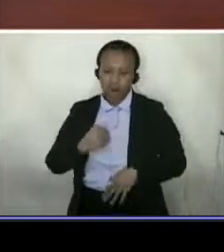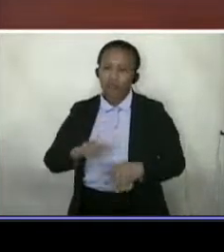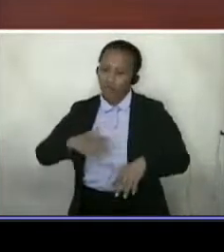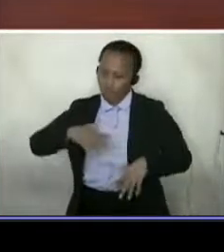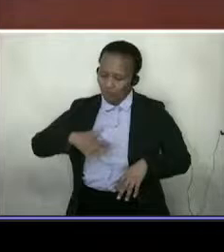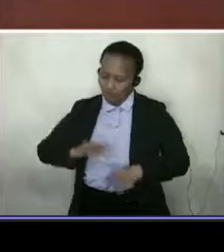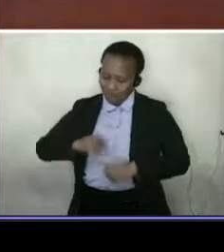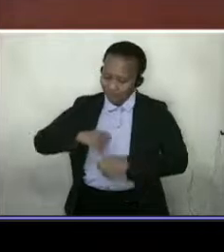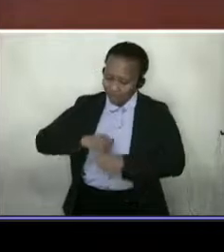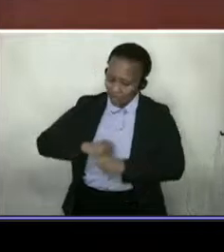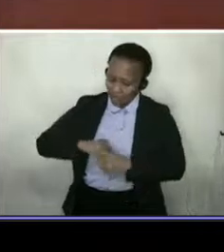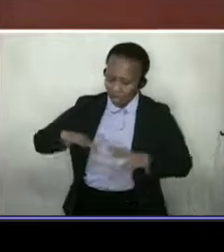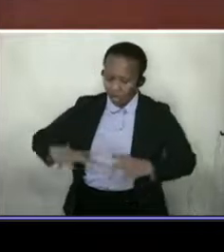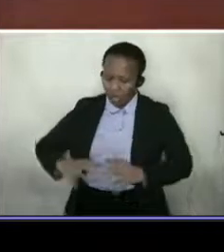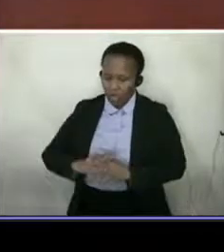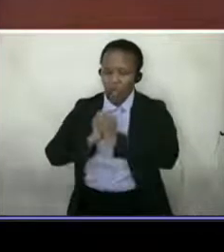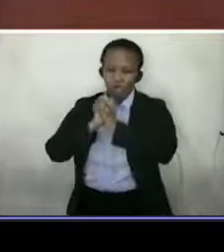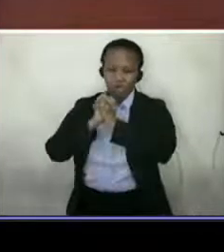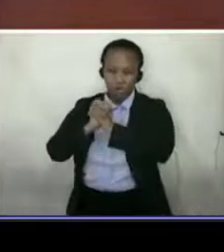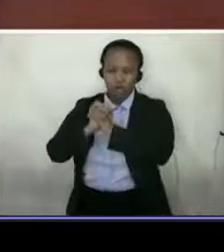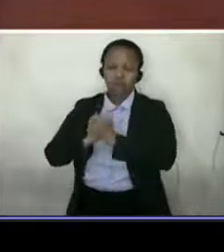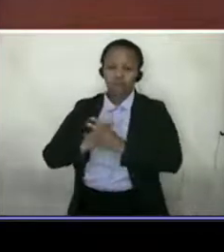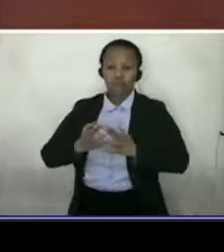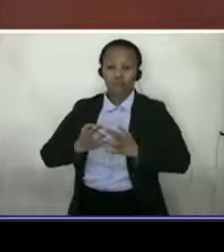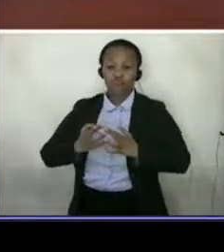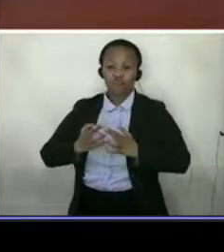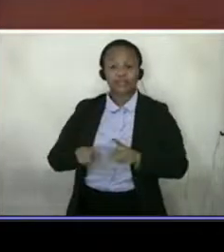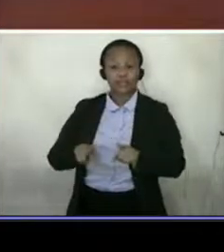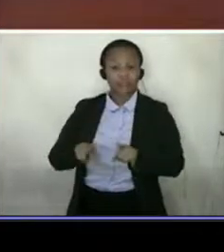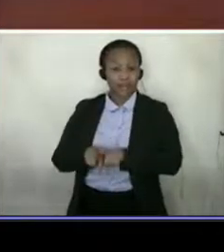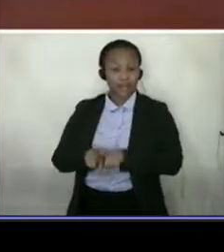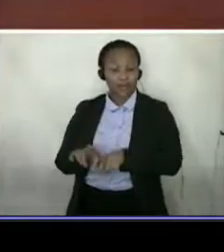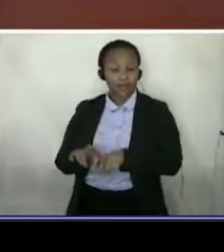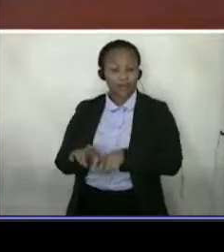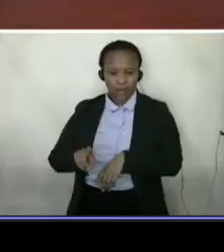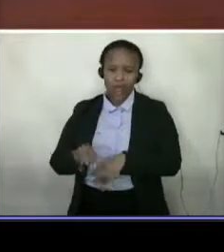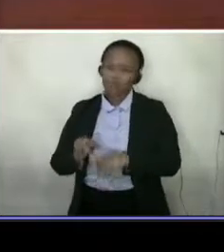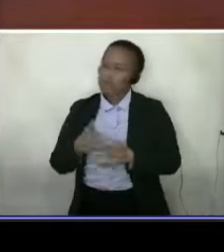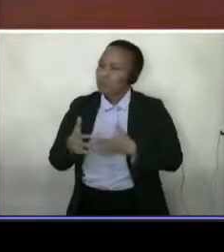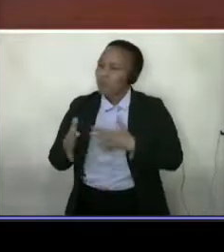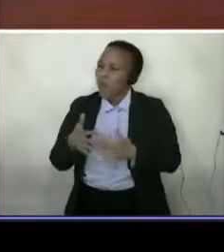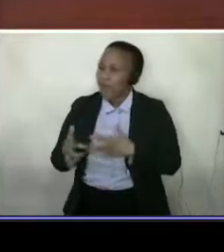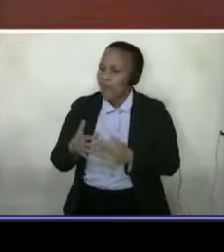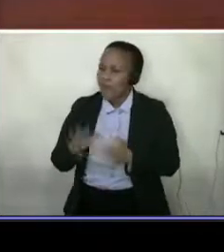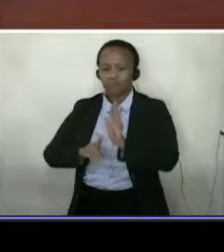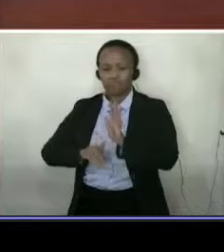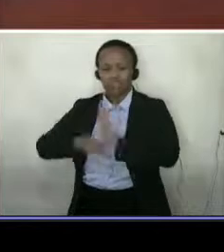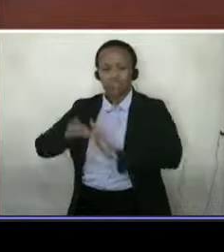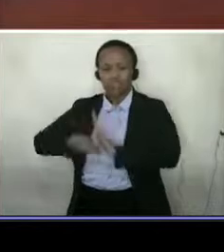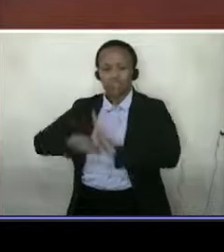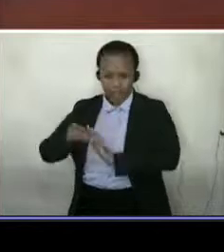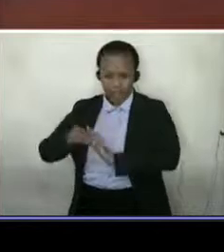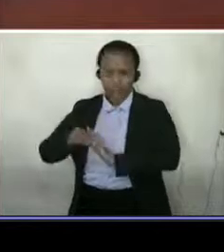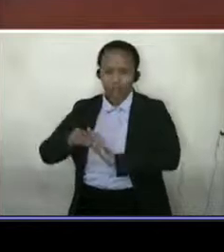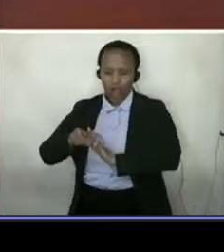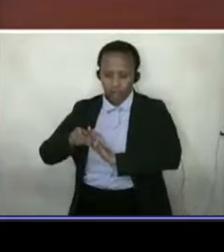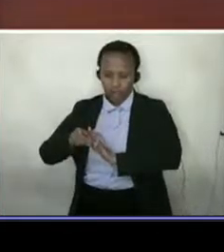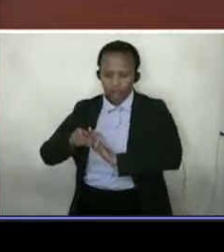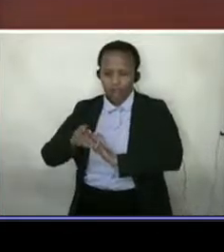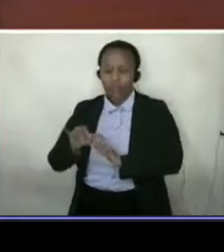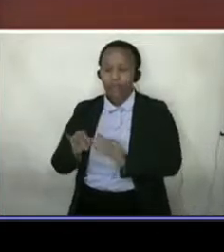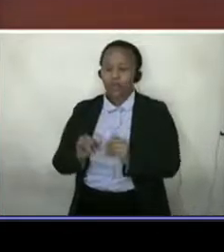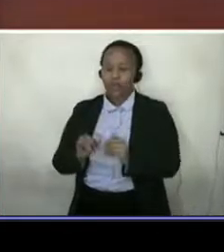and sufficient resourced bureaucracy as an essential attribute to any developmental state. Correct